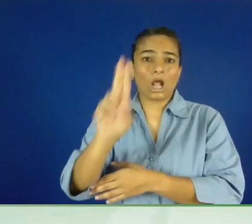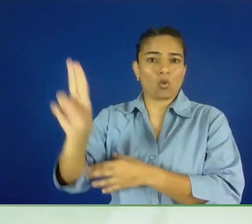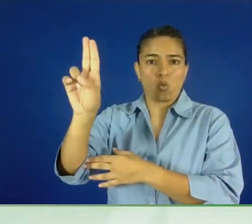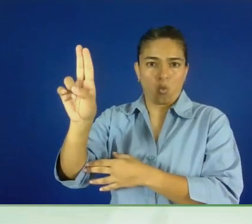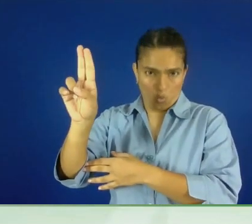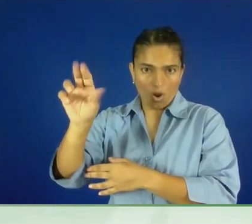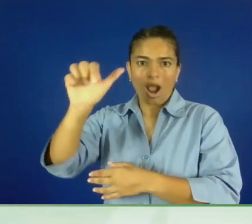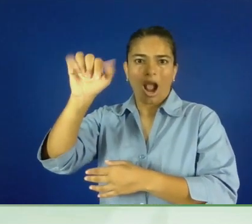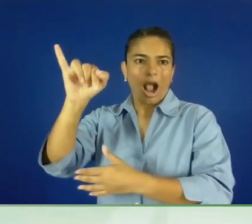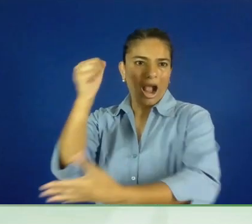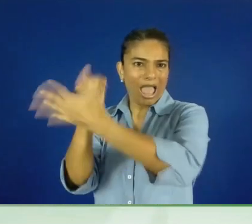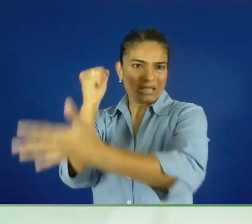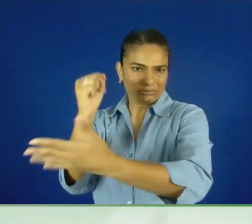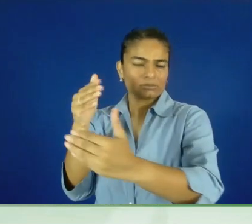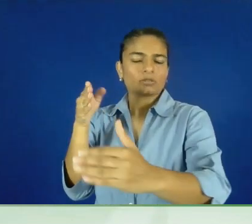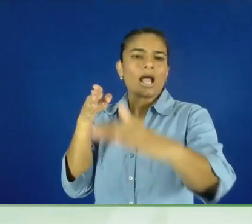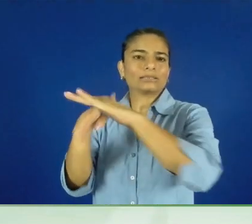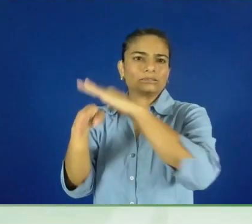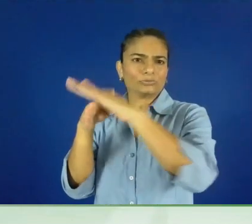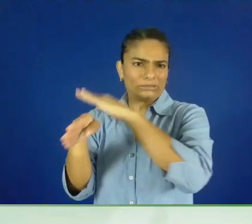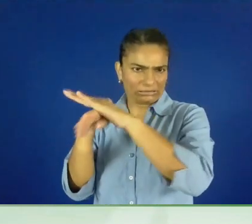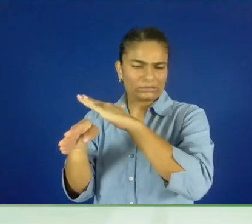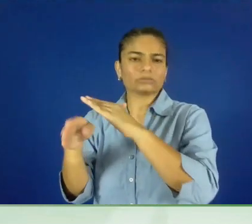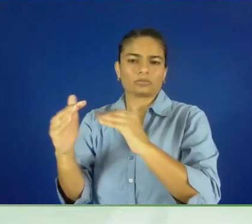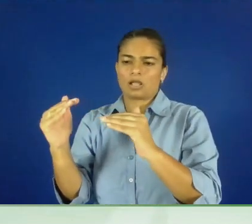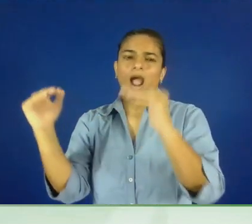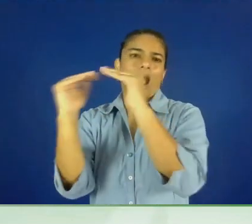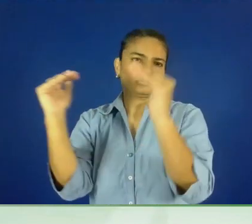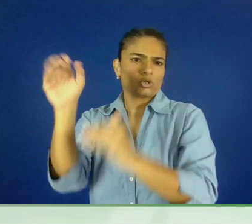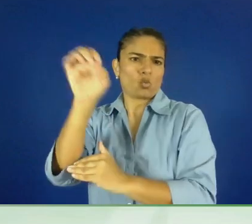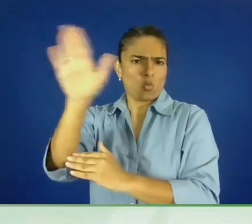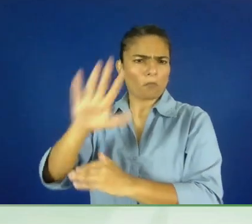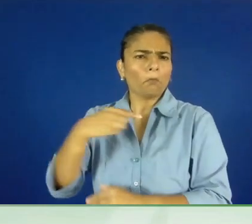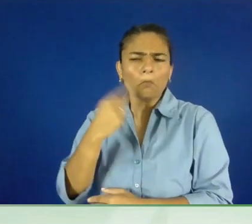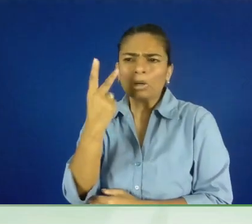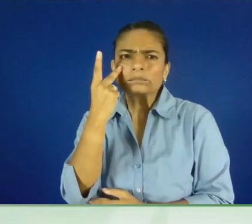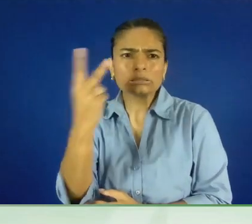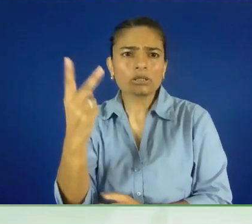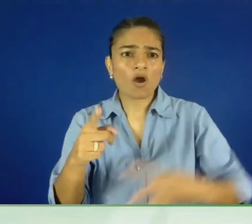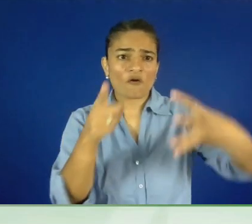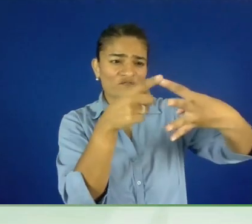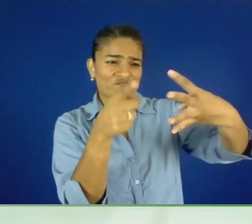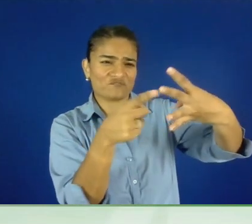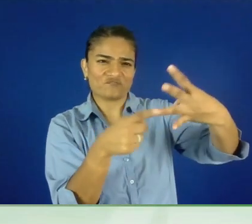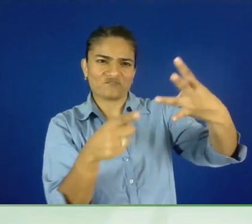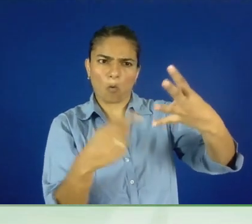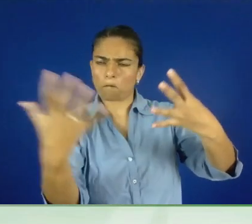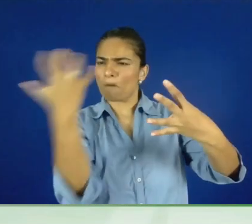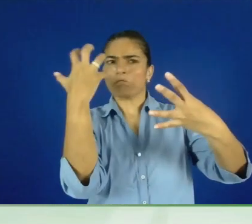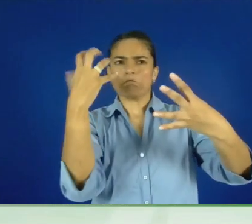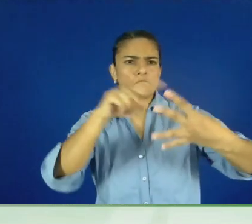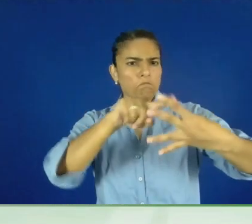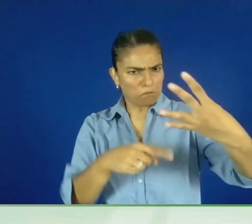digital accessibility. You have to make sure your digital environment is accessible, and that also applies on AI. Secondly